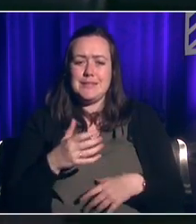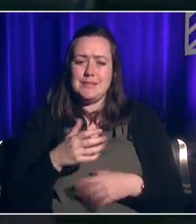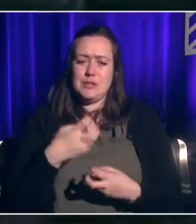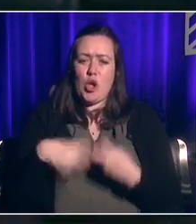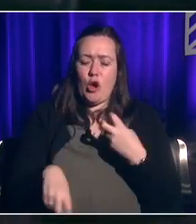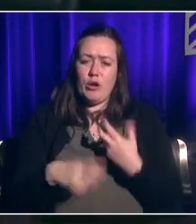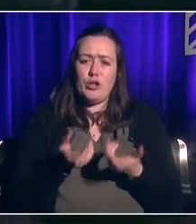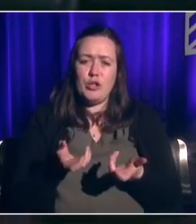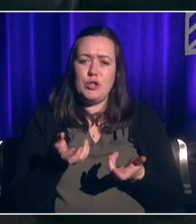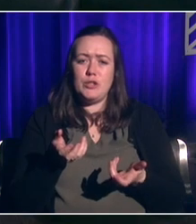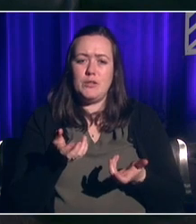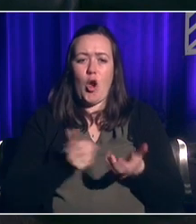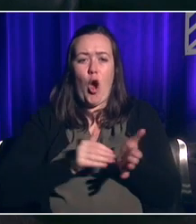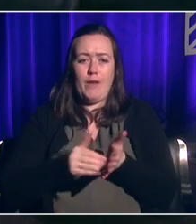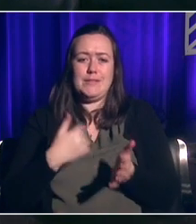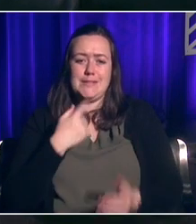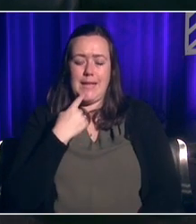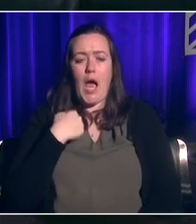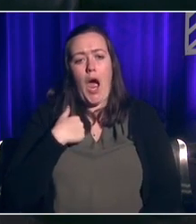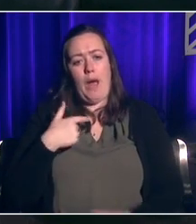you know, I'm from Texas.